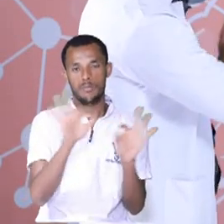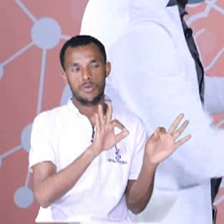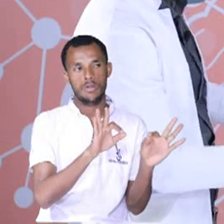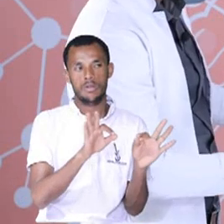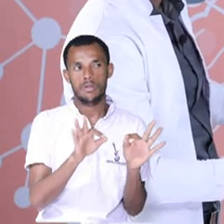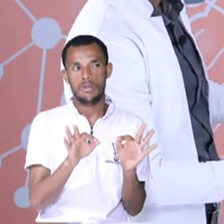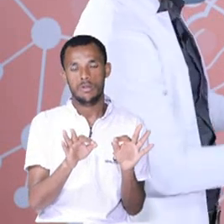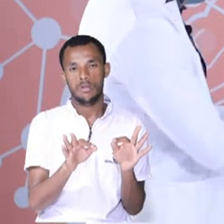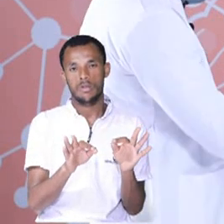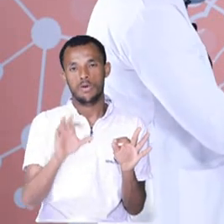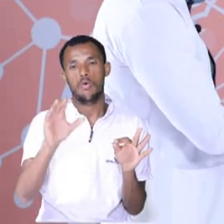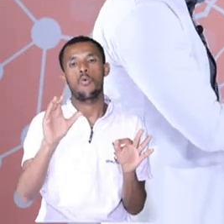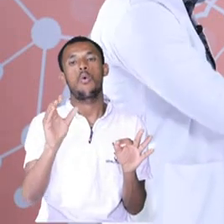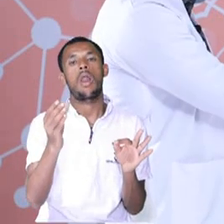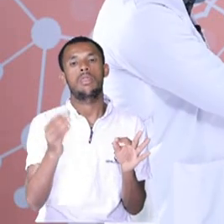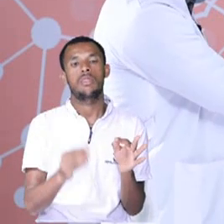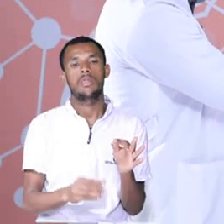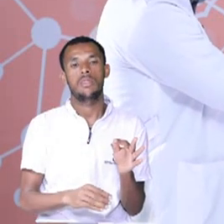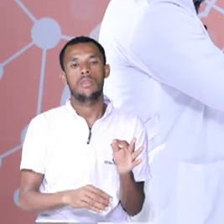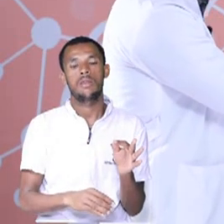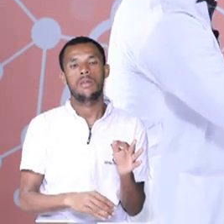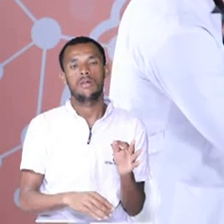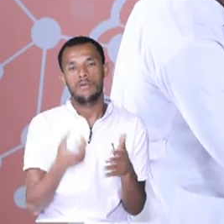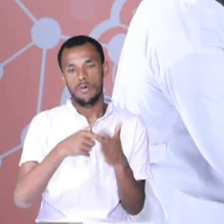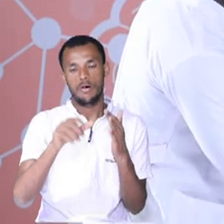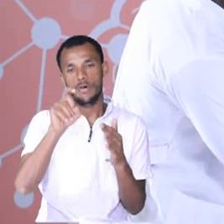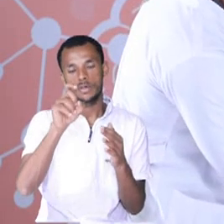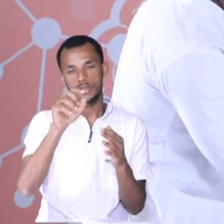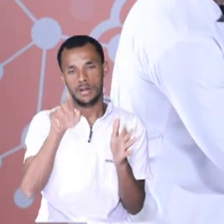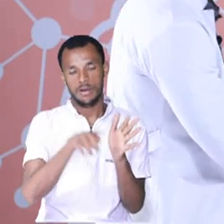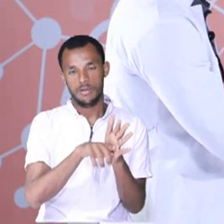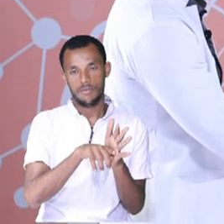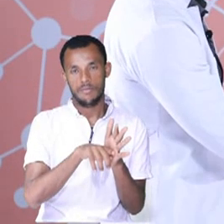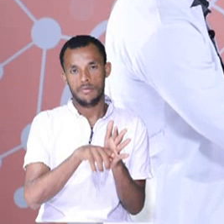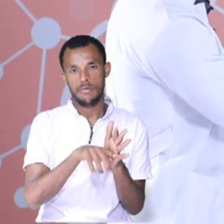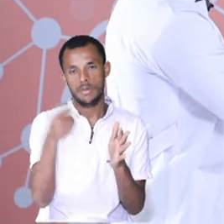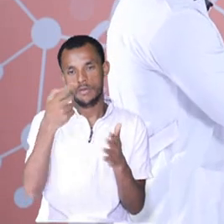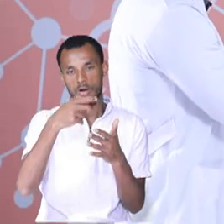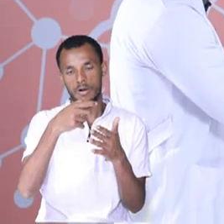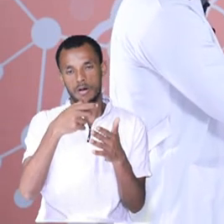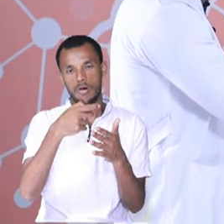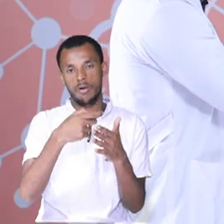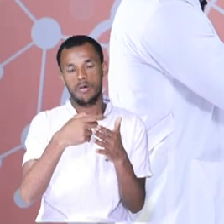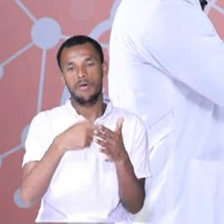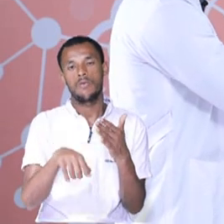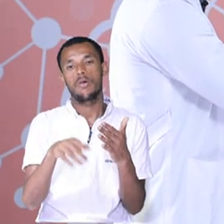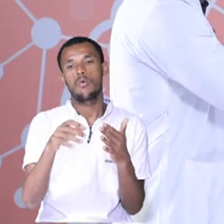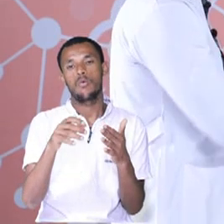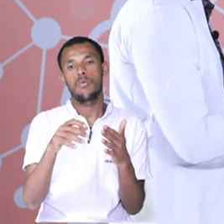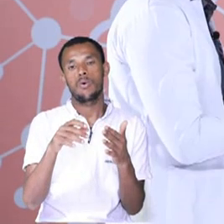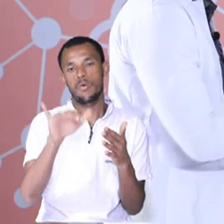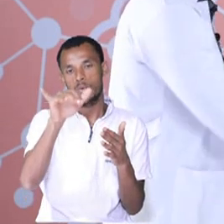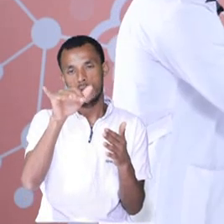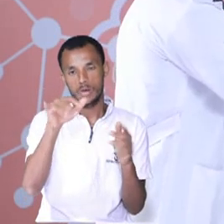in quadrant, the value of x is negative, here the value of x is negative here, and the value